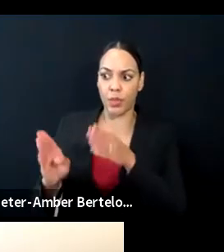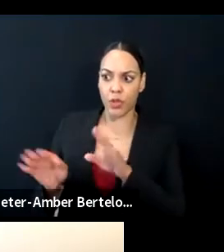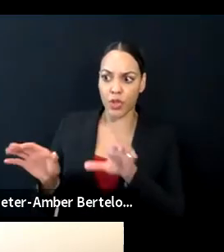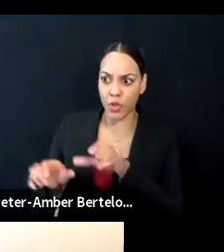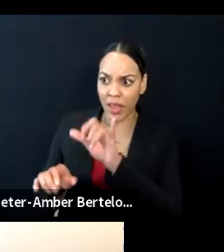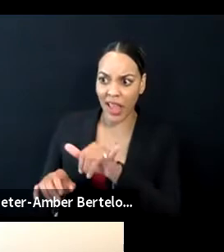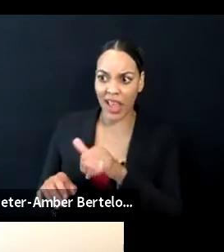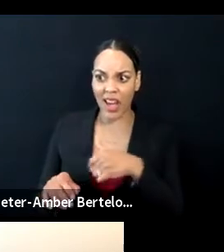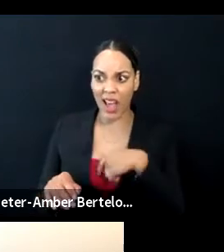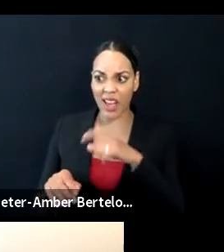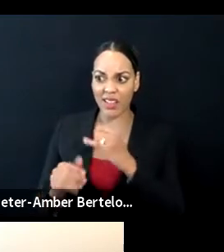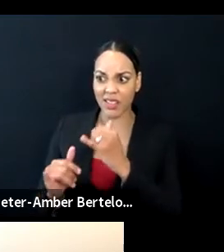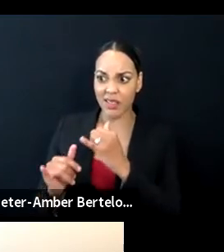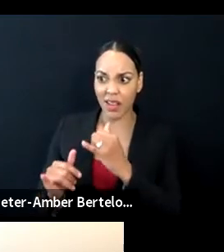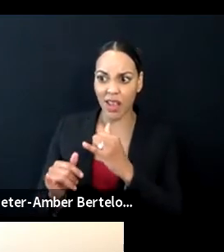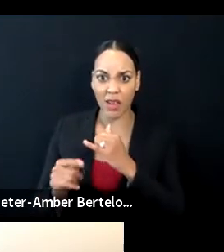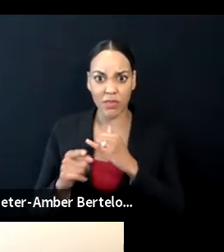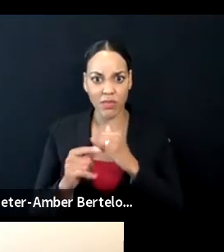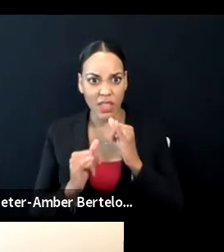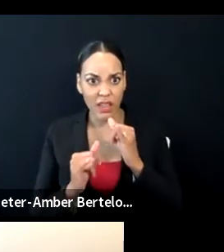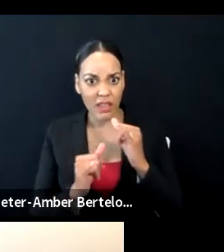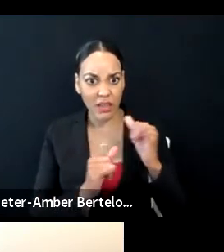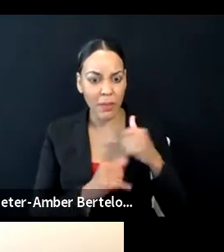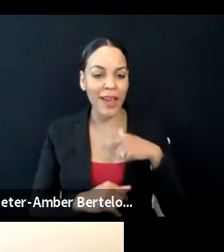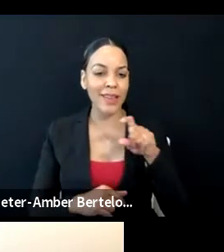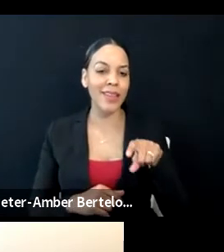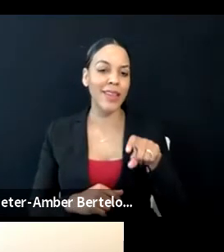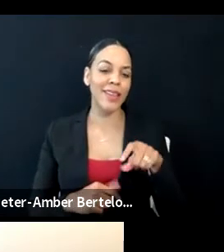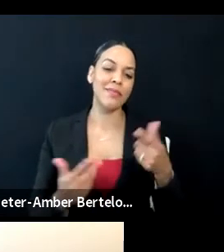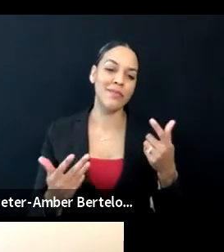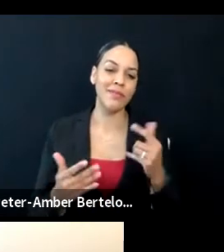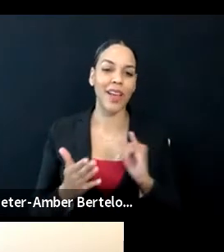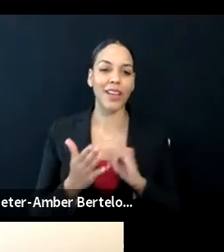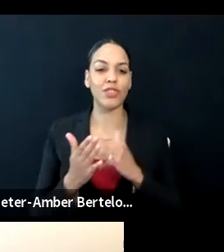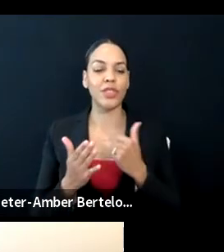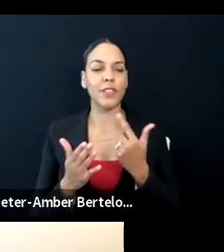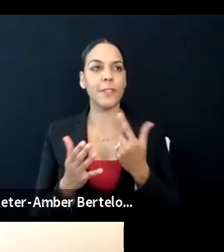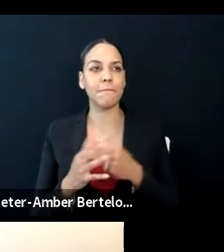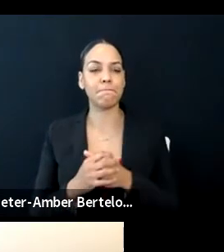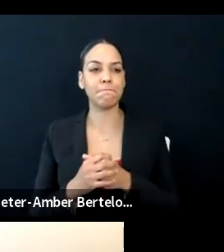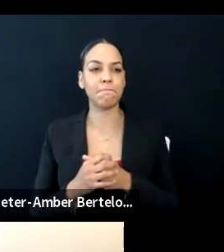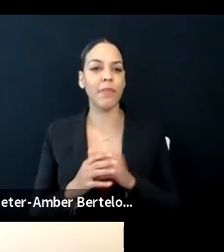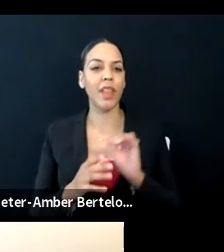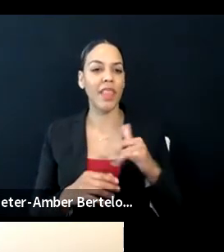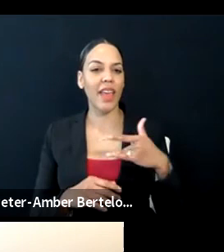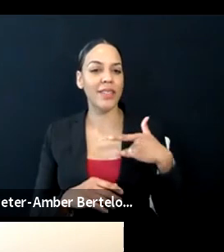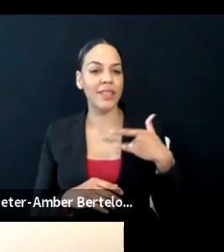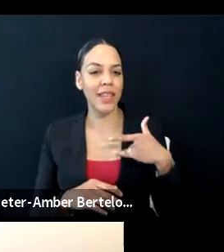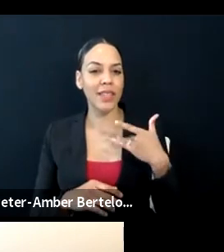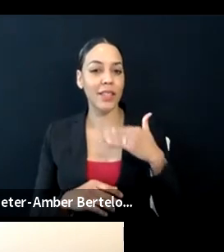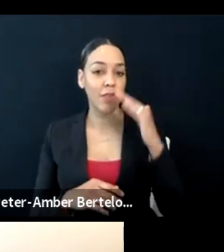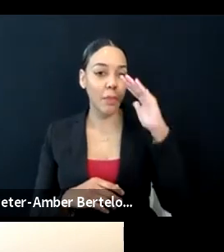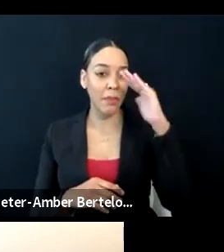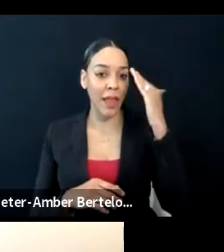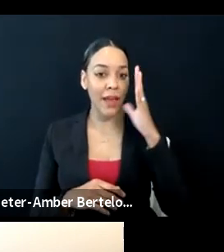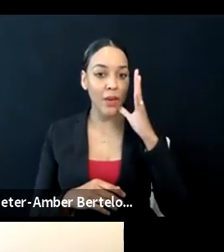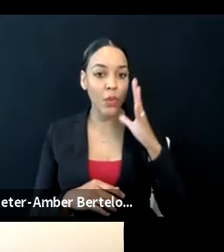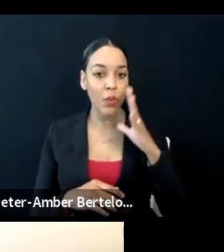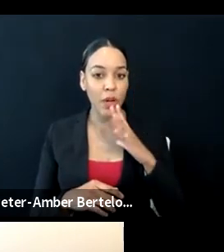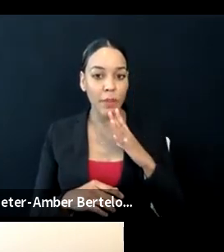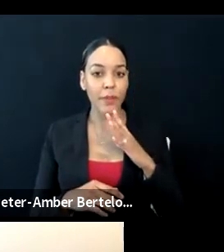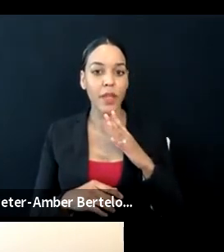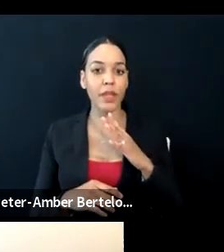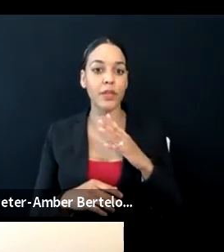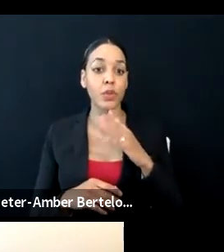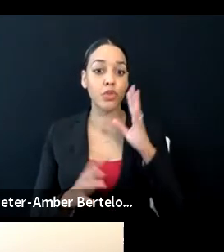I gotta do this and all of that. But I just, that sense of being a Black woman who